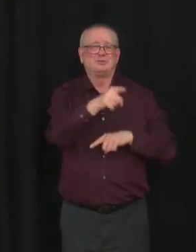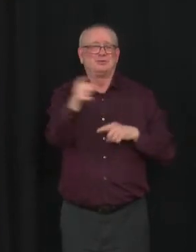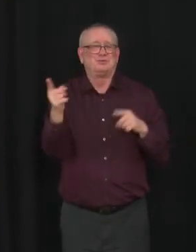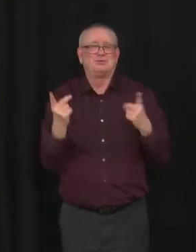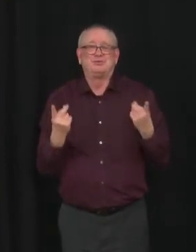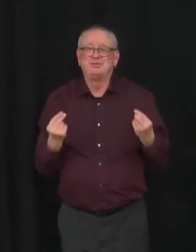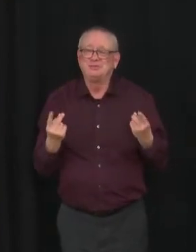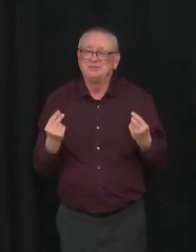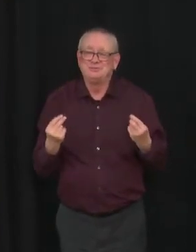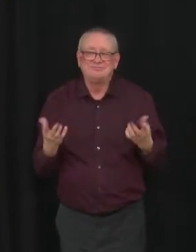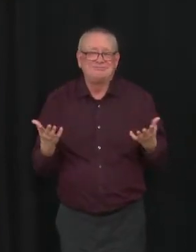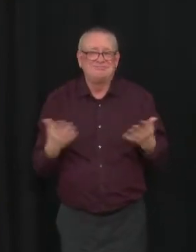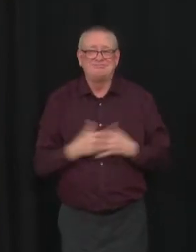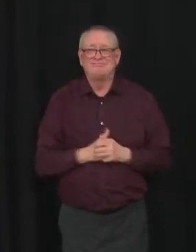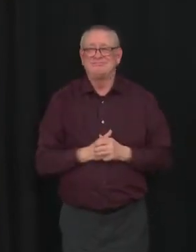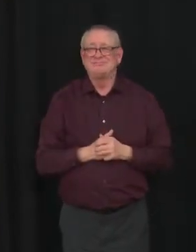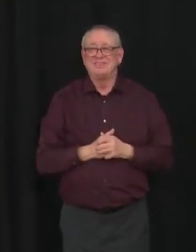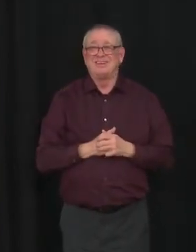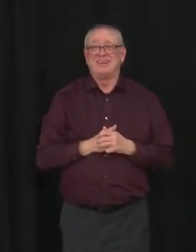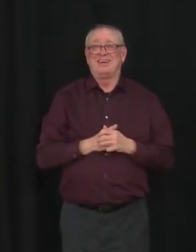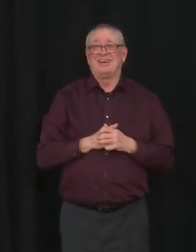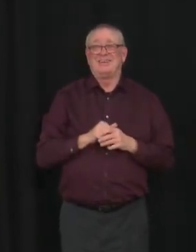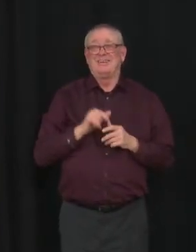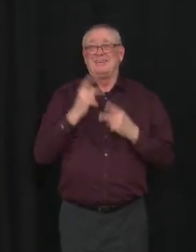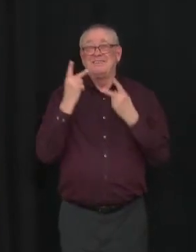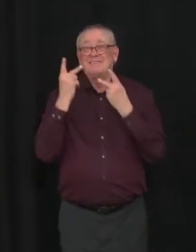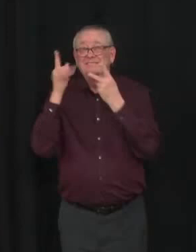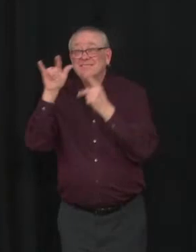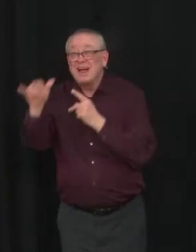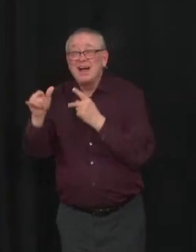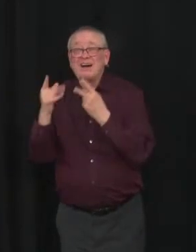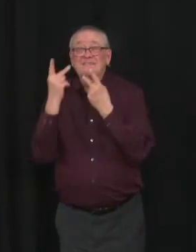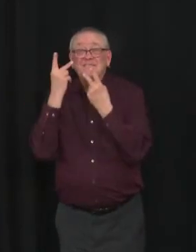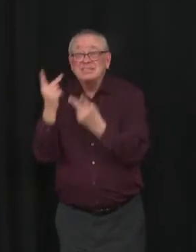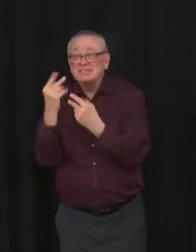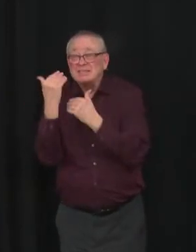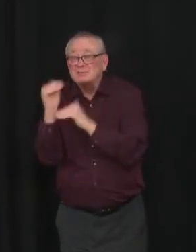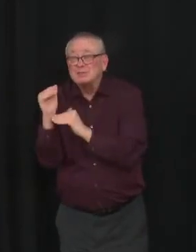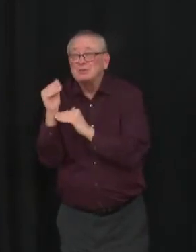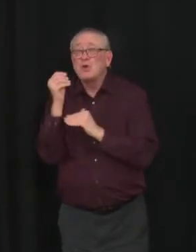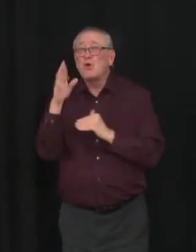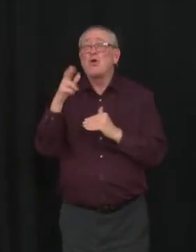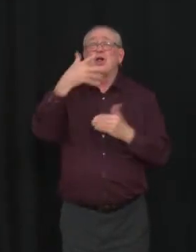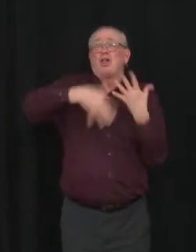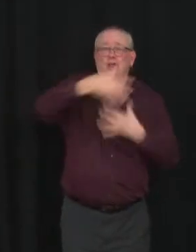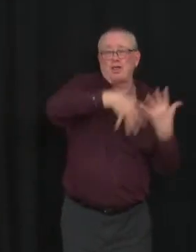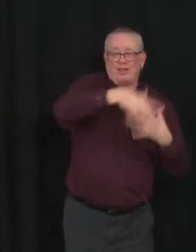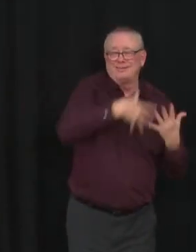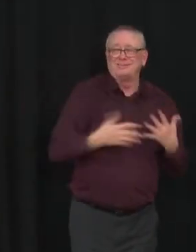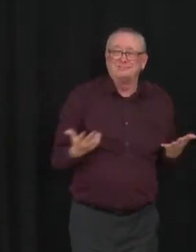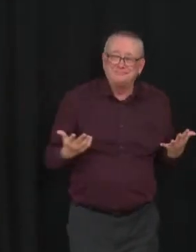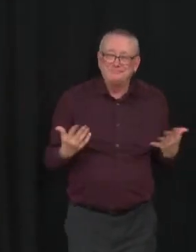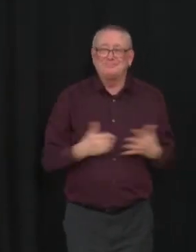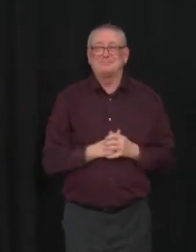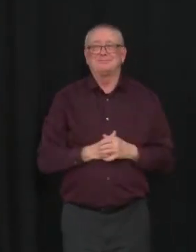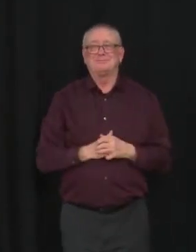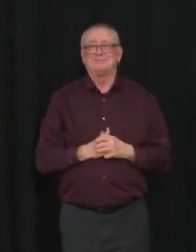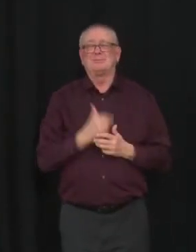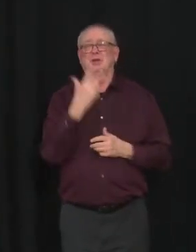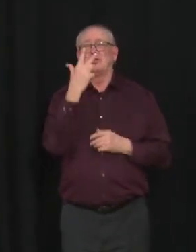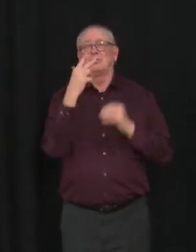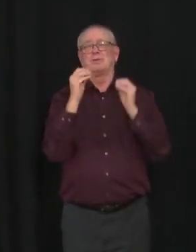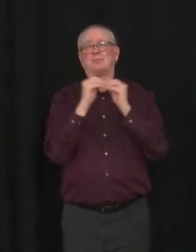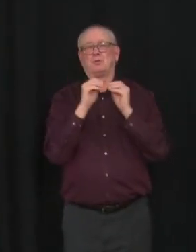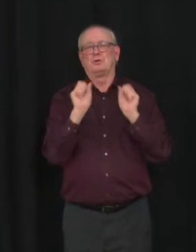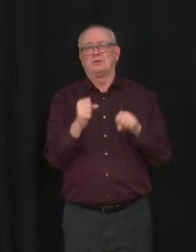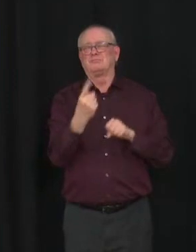visit a relative somewhere outside the province. Thank you, Premier. We have time for 3 more. Operator, can you please put through our next